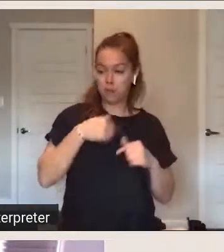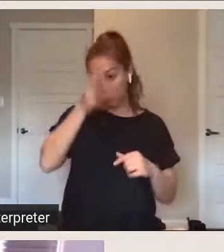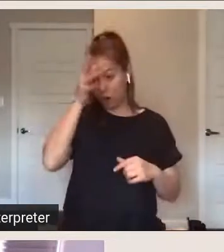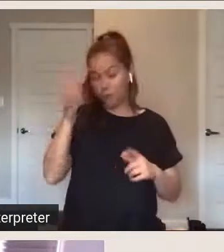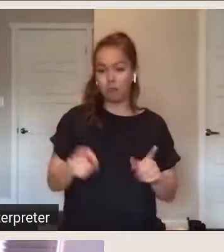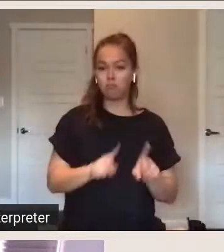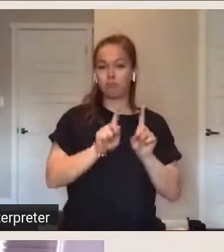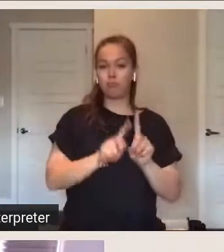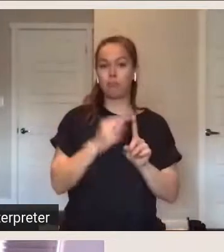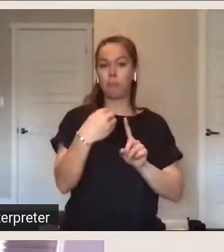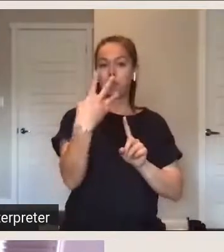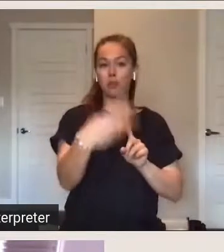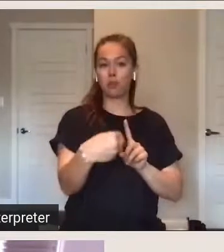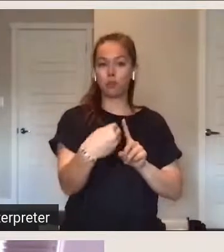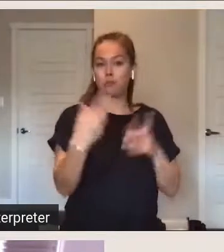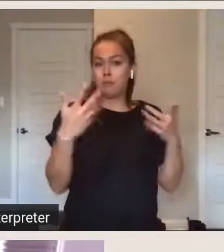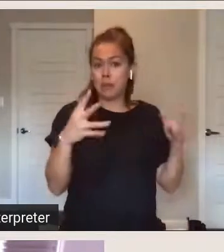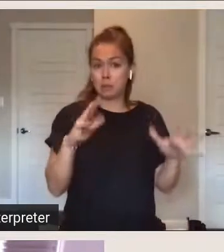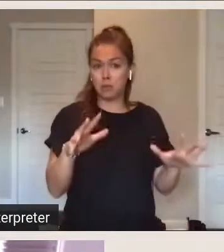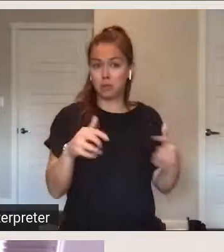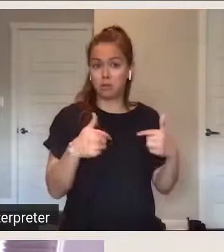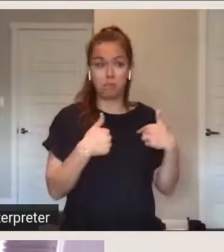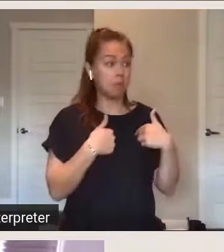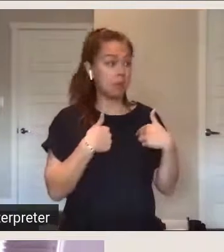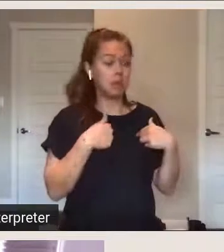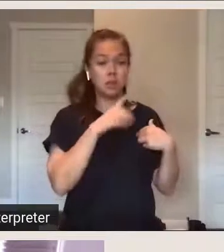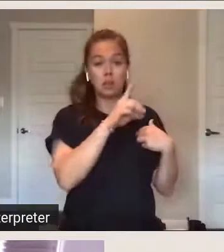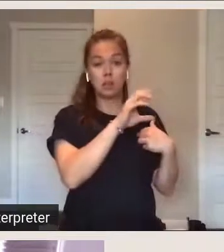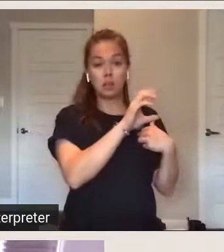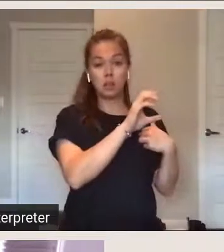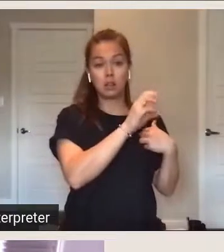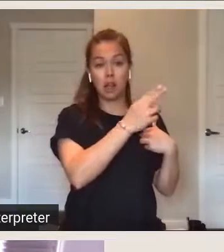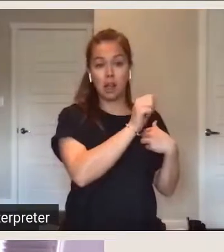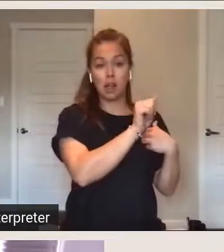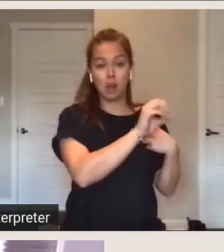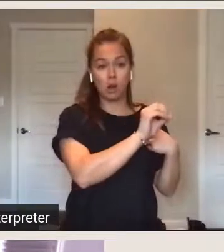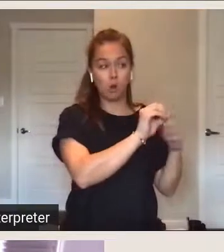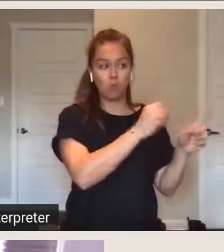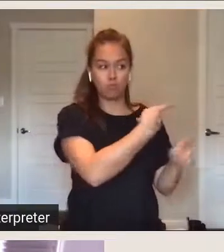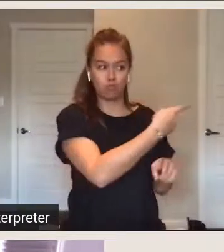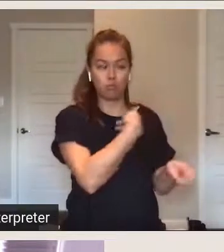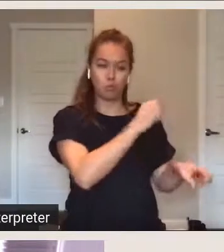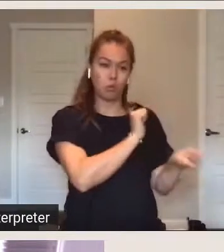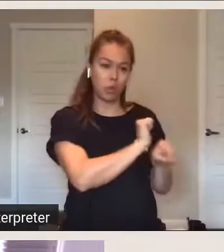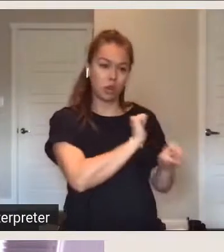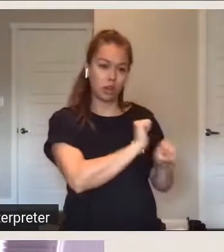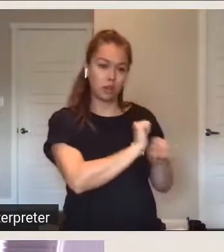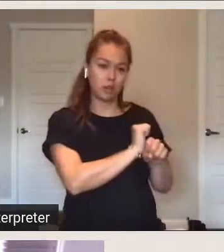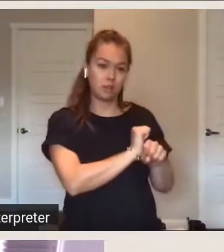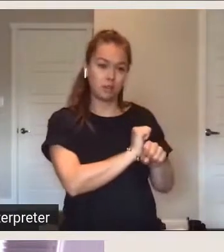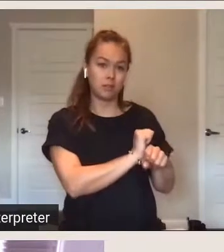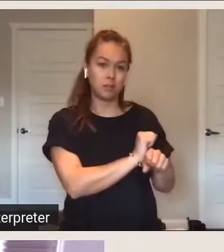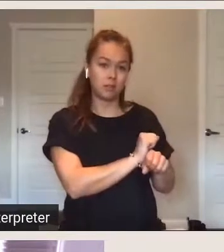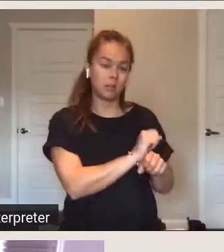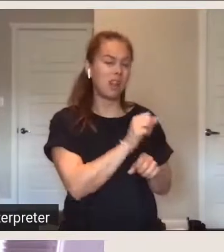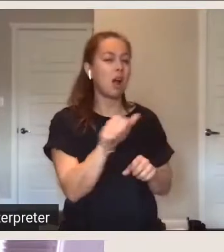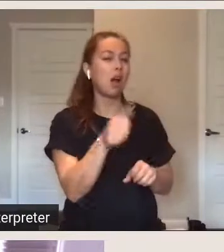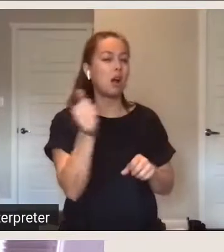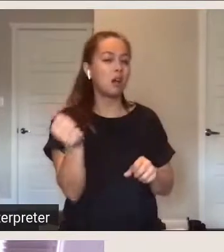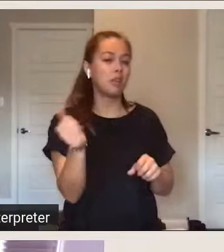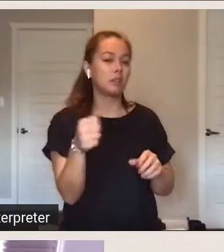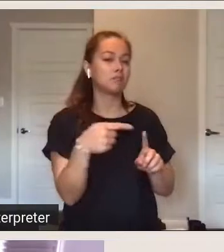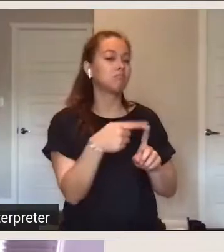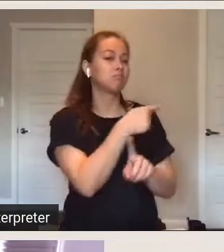So we were working at the time on a commercial project and we went back to China. And so I